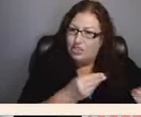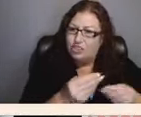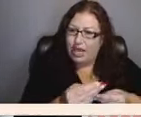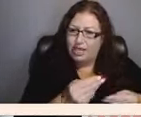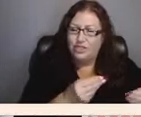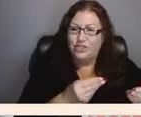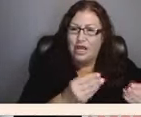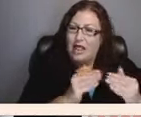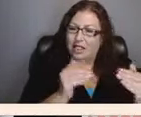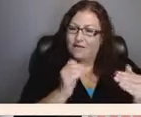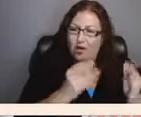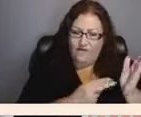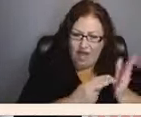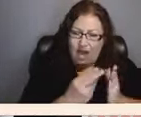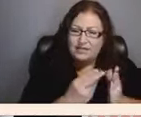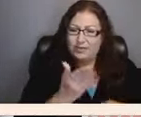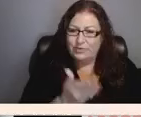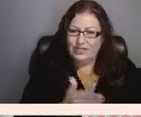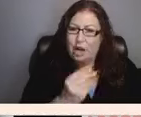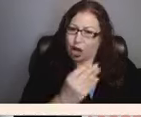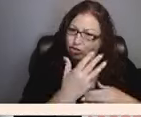honesty that was there, and trust.